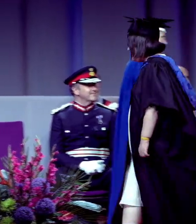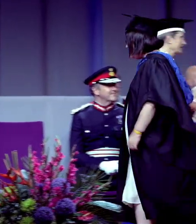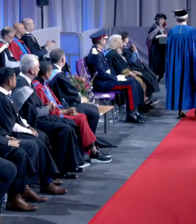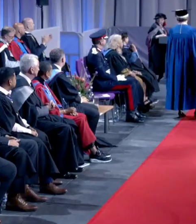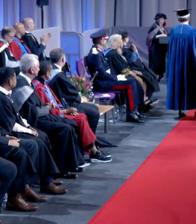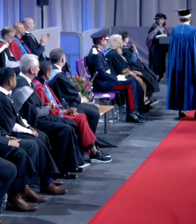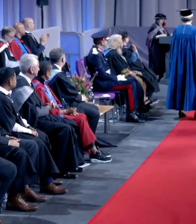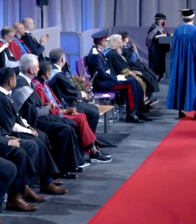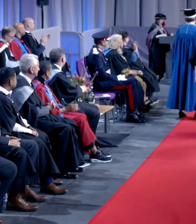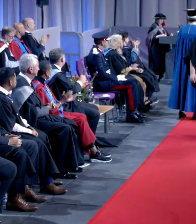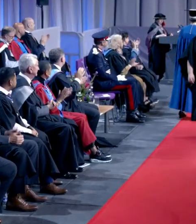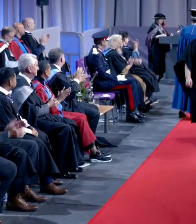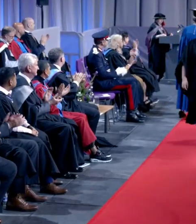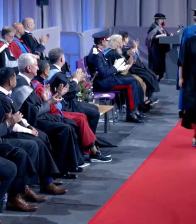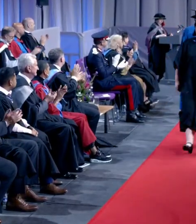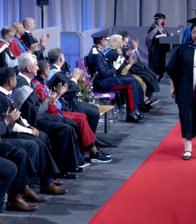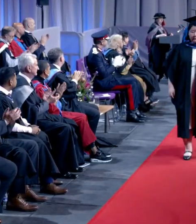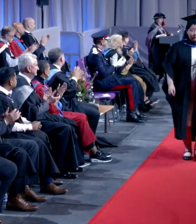Carla Contini.